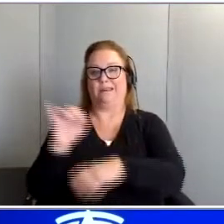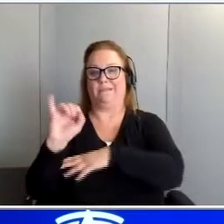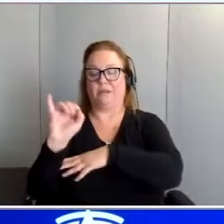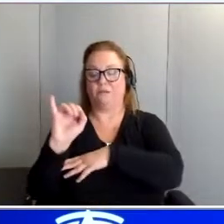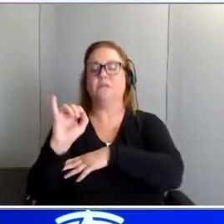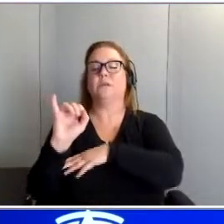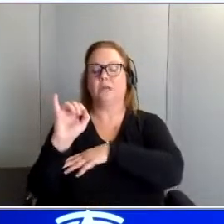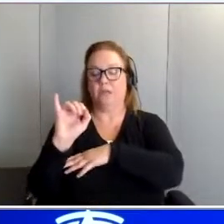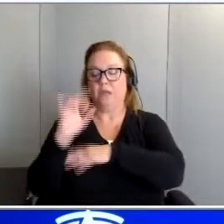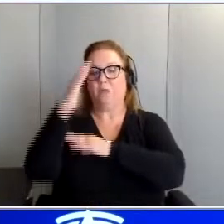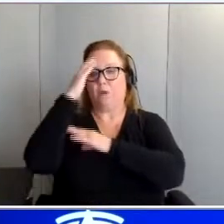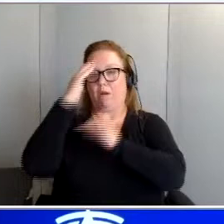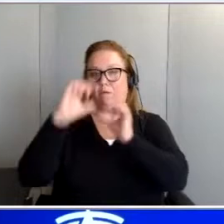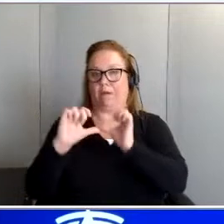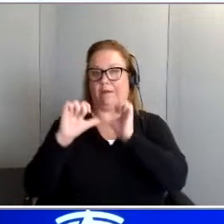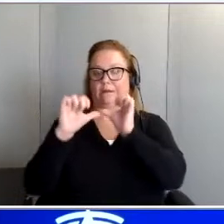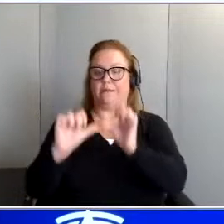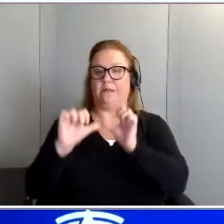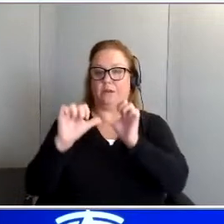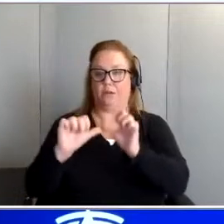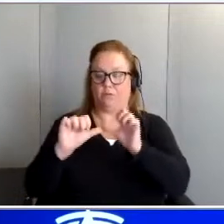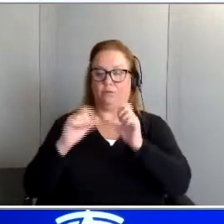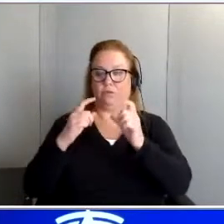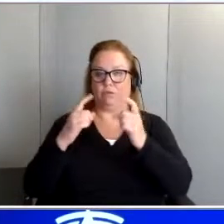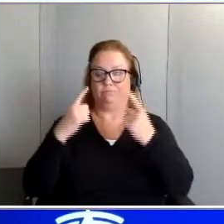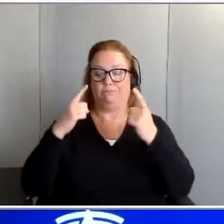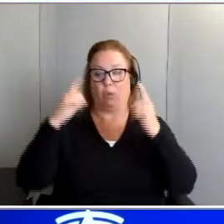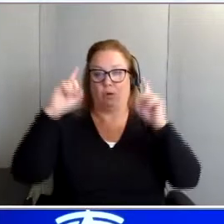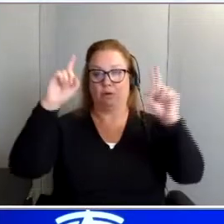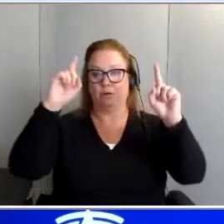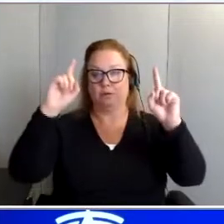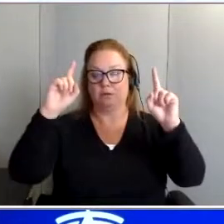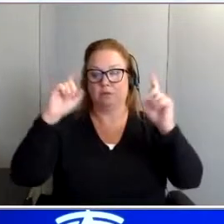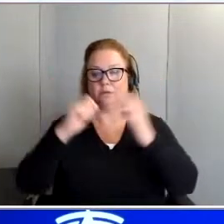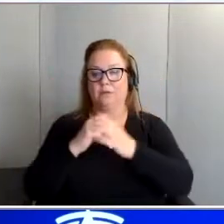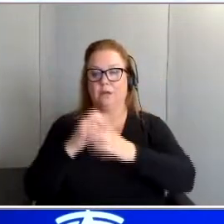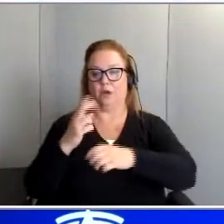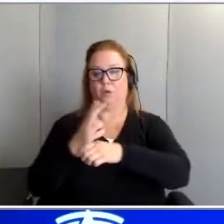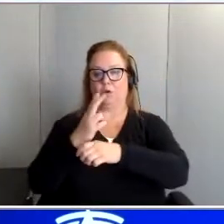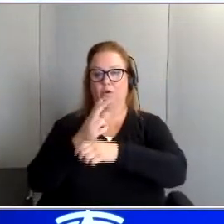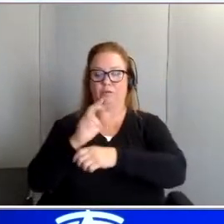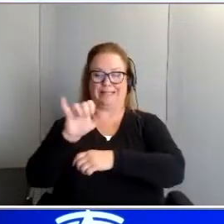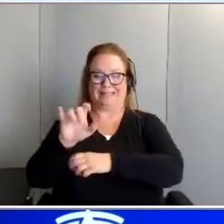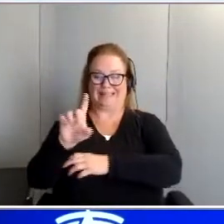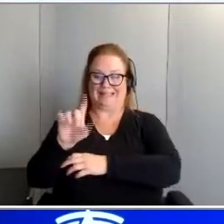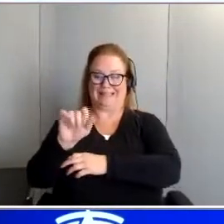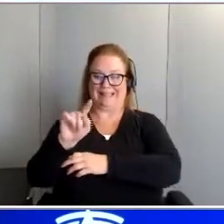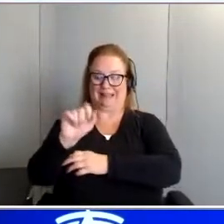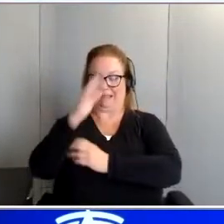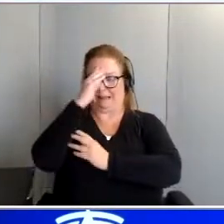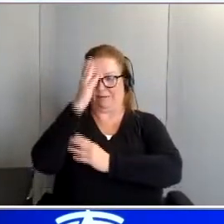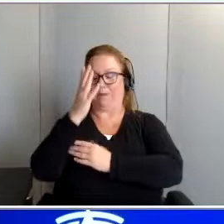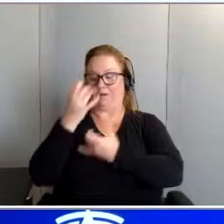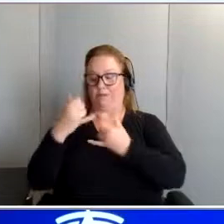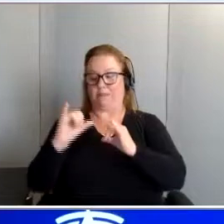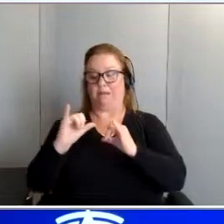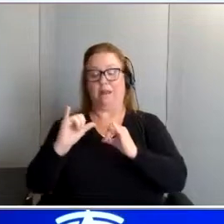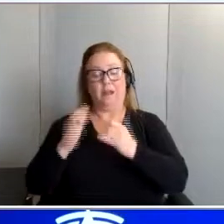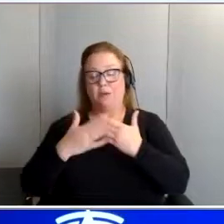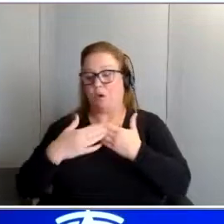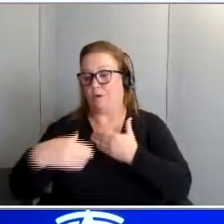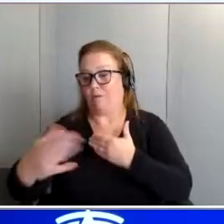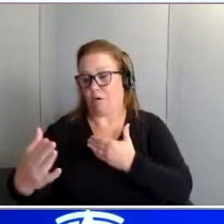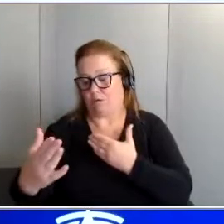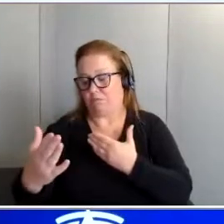they continue to work well. We are using that data still. Now, moving forward, will that change? There certainly is